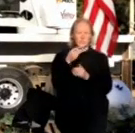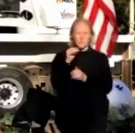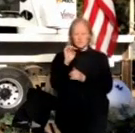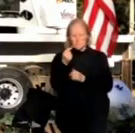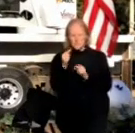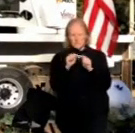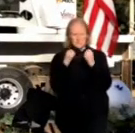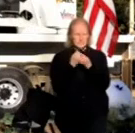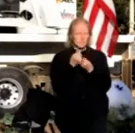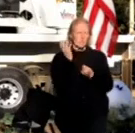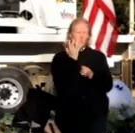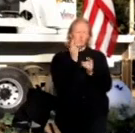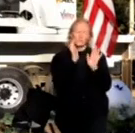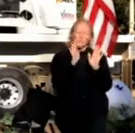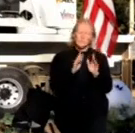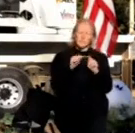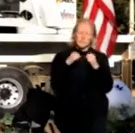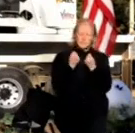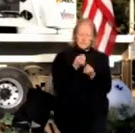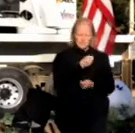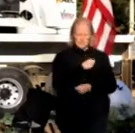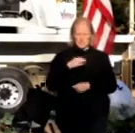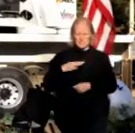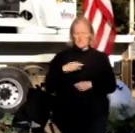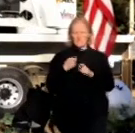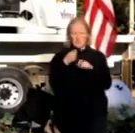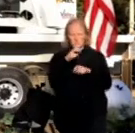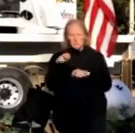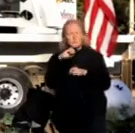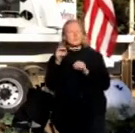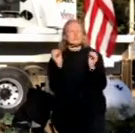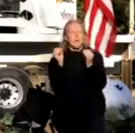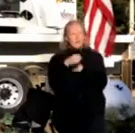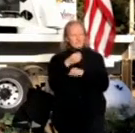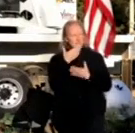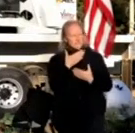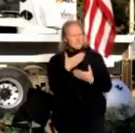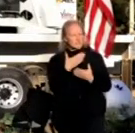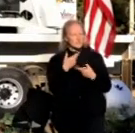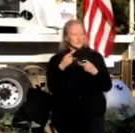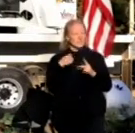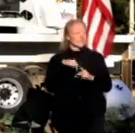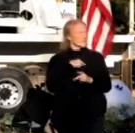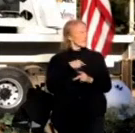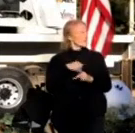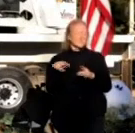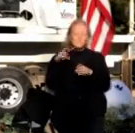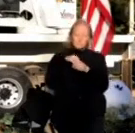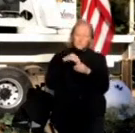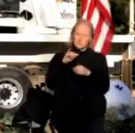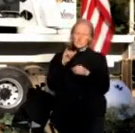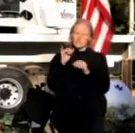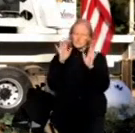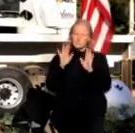team, incredibly talented GMUG team, the staff from the Colorado Tourism Office. Thank you so much for letting us be a part of this unforgettable year. So the